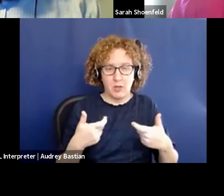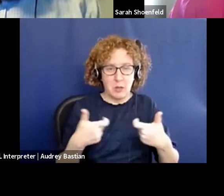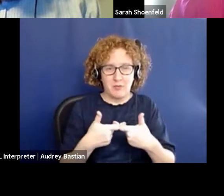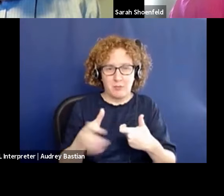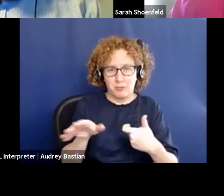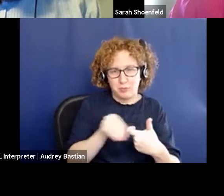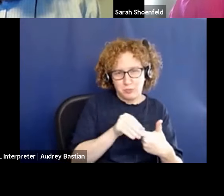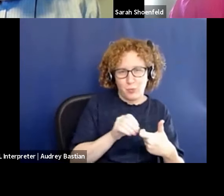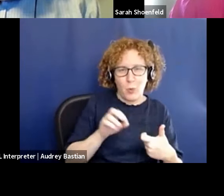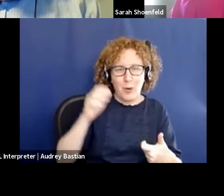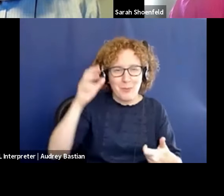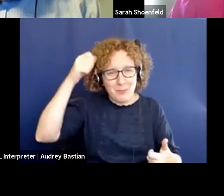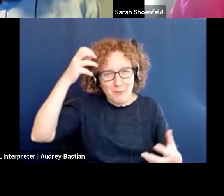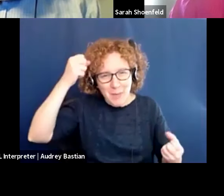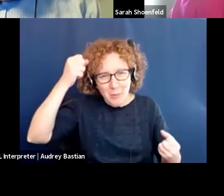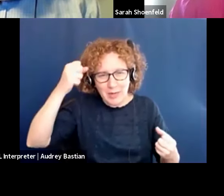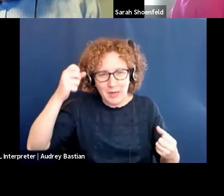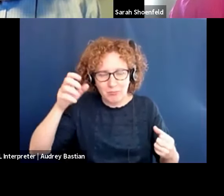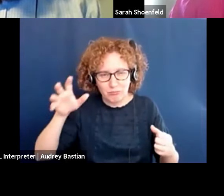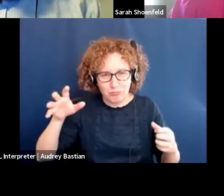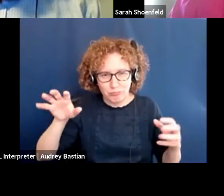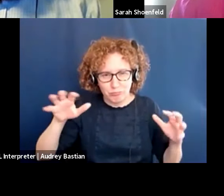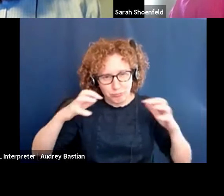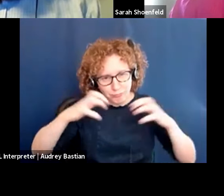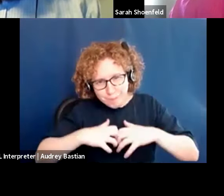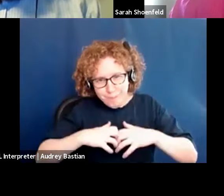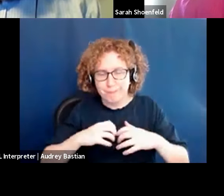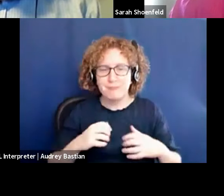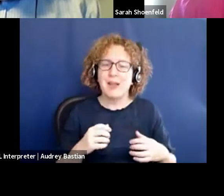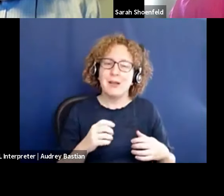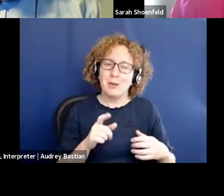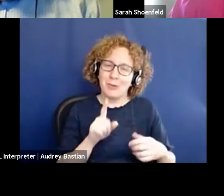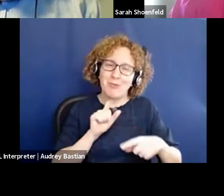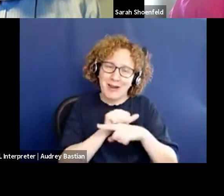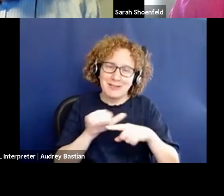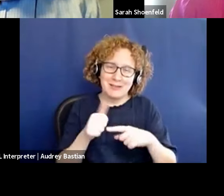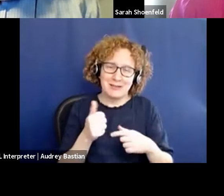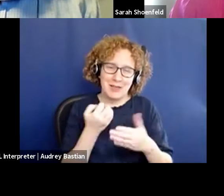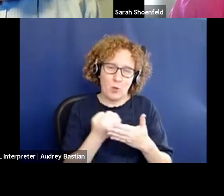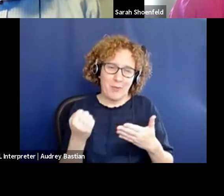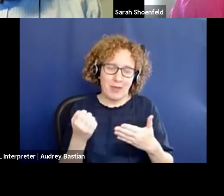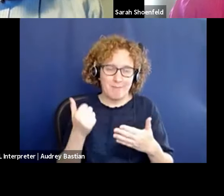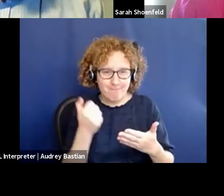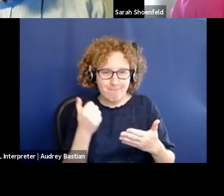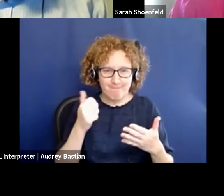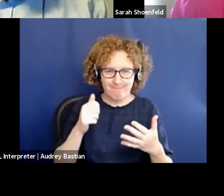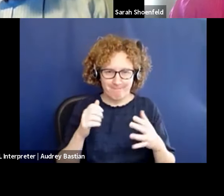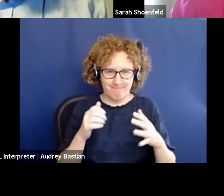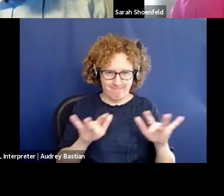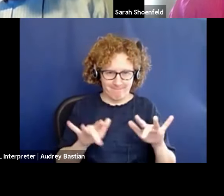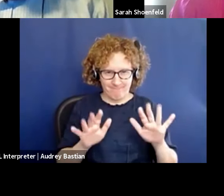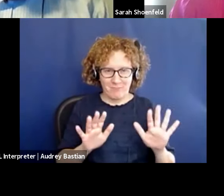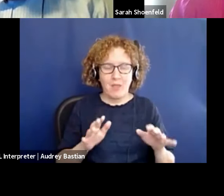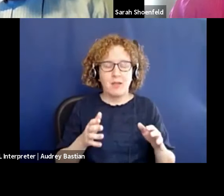on it, all that type of thing. Just practice on your equipment before you go into an interview and let people